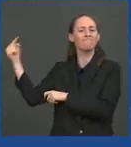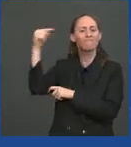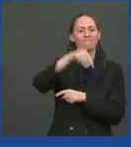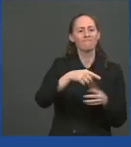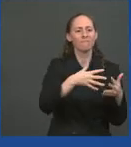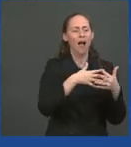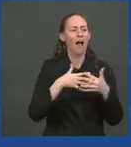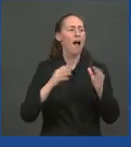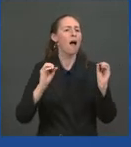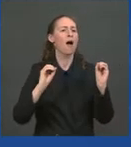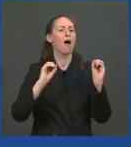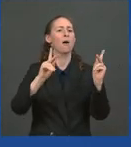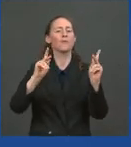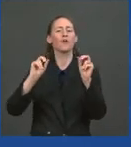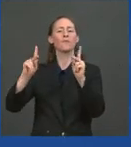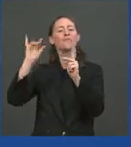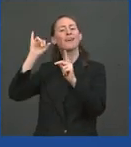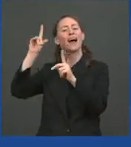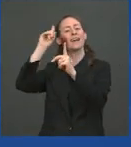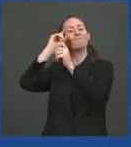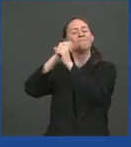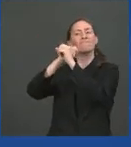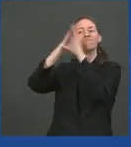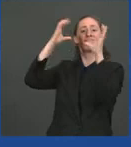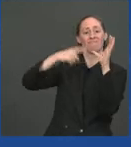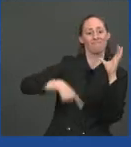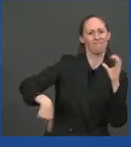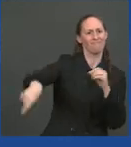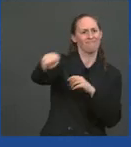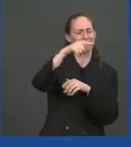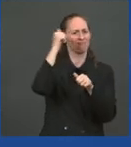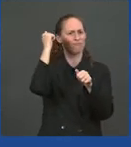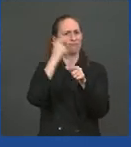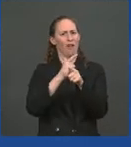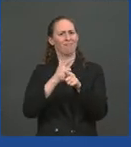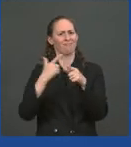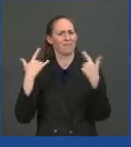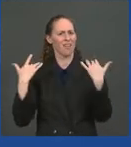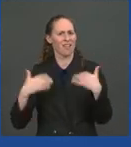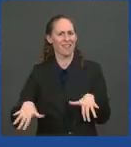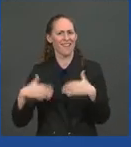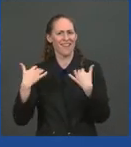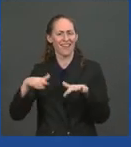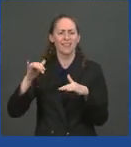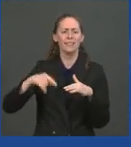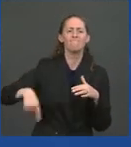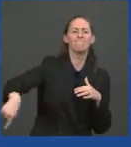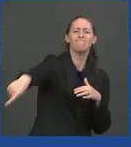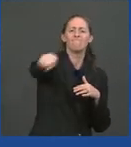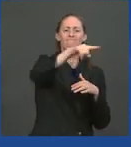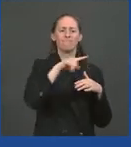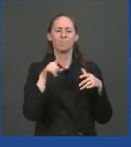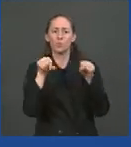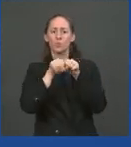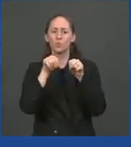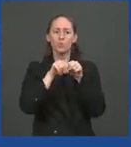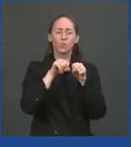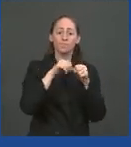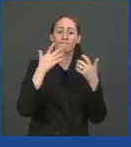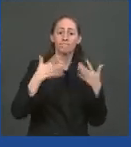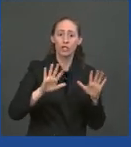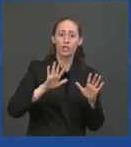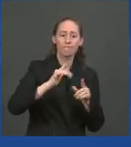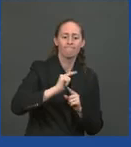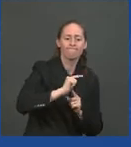dreamed. Brothers who once had to share the same basketball shoes, all five of them, before they got to the